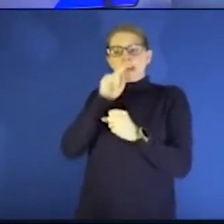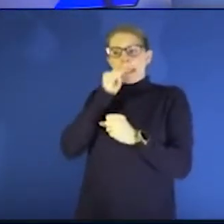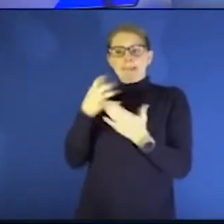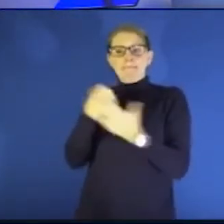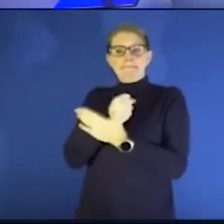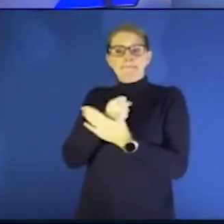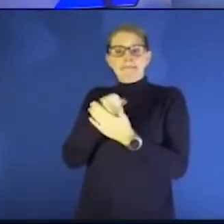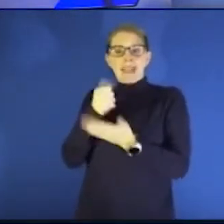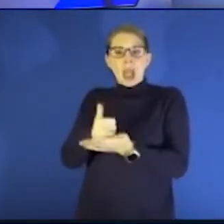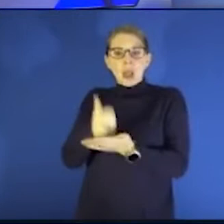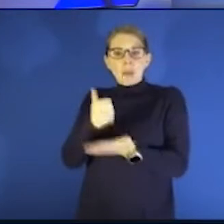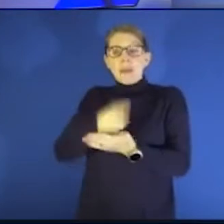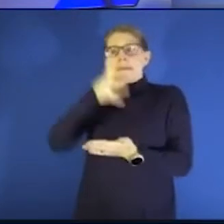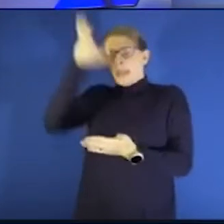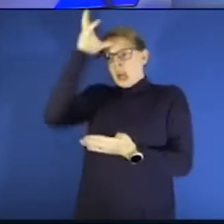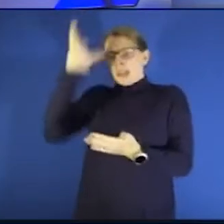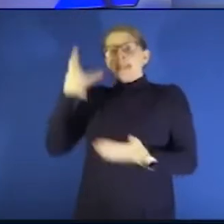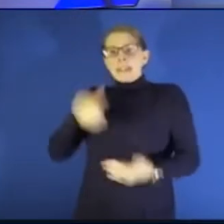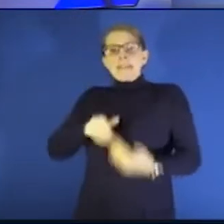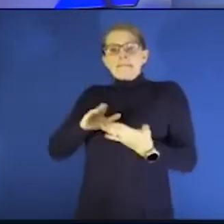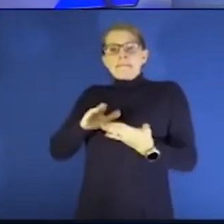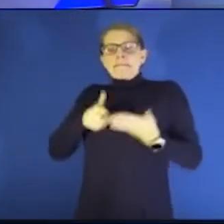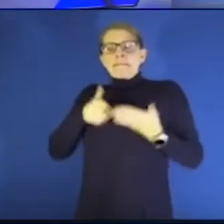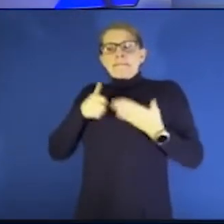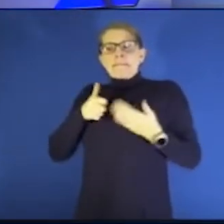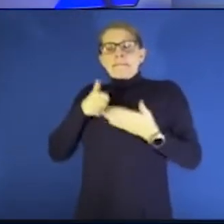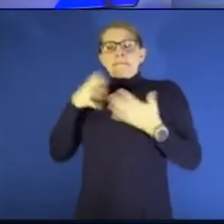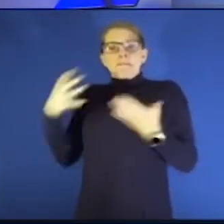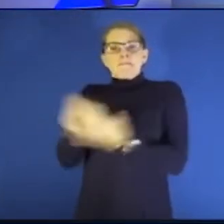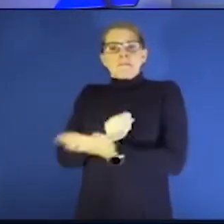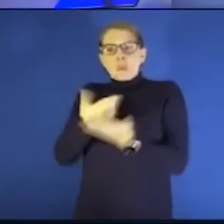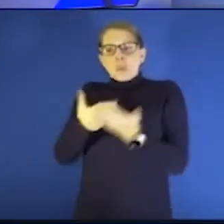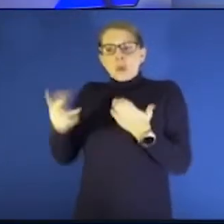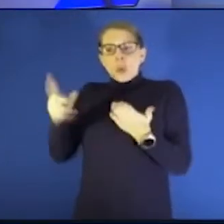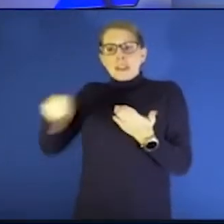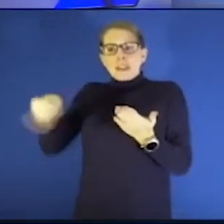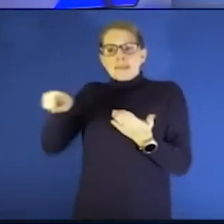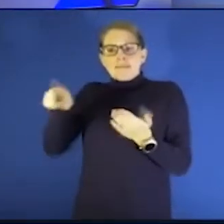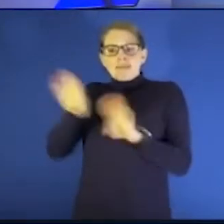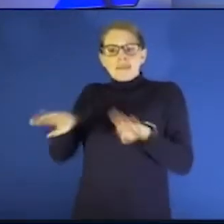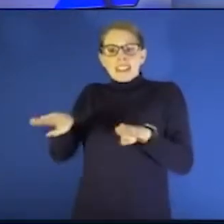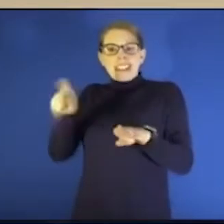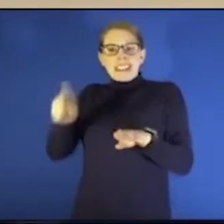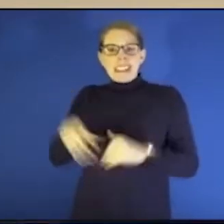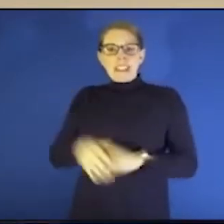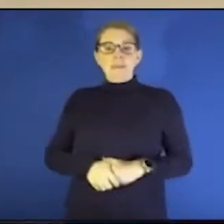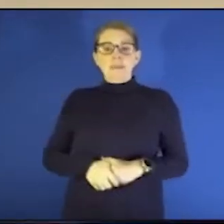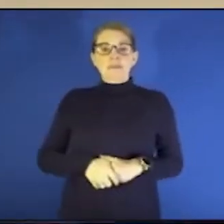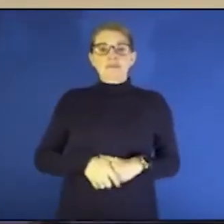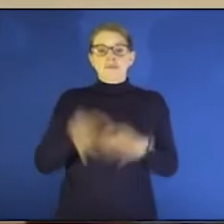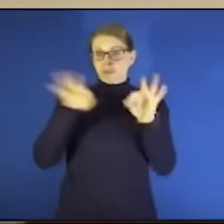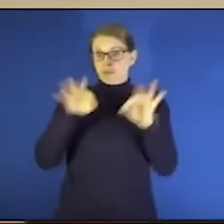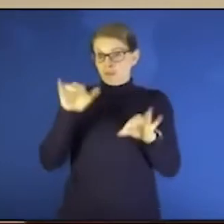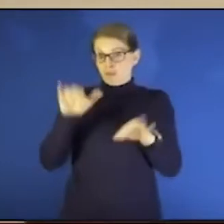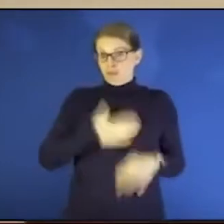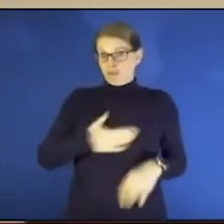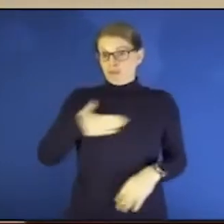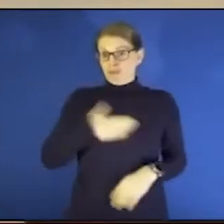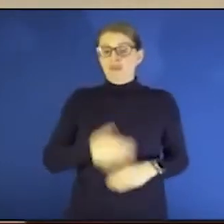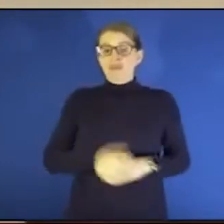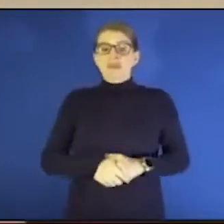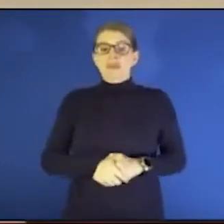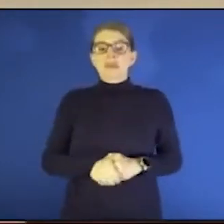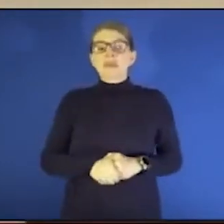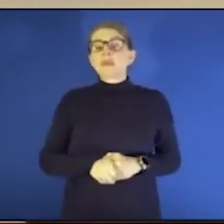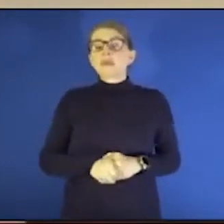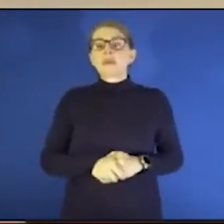forward and making sure their kids are getting the resources they need. So talk to us about that. I always want to encourage people to, if you're seeing your